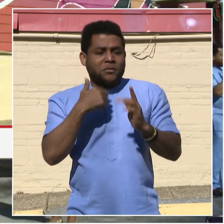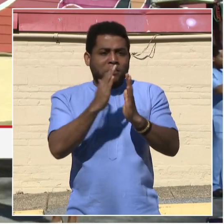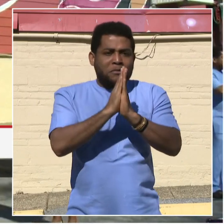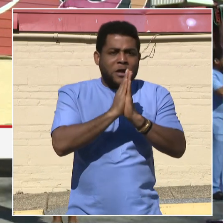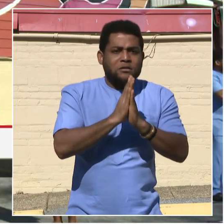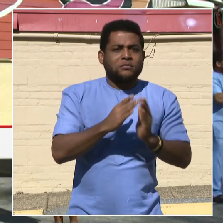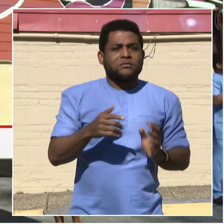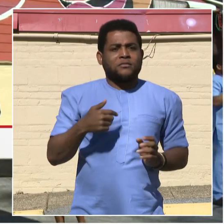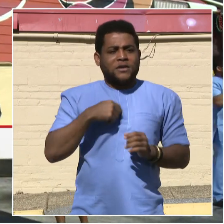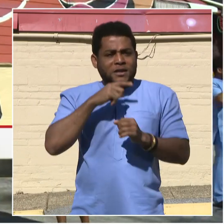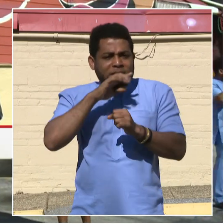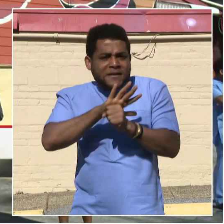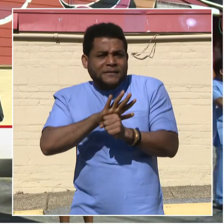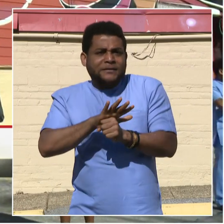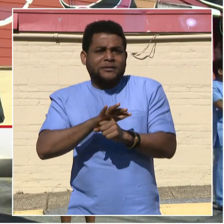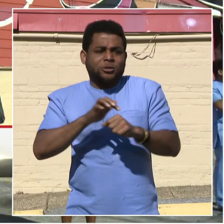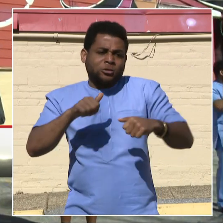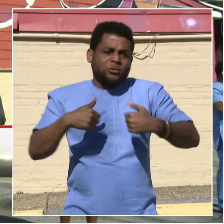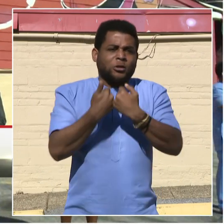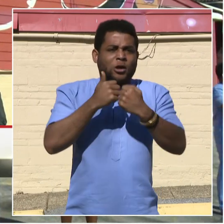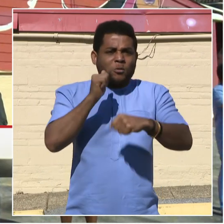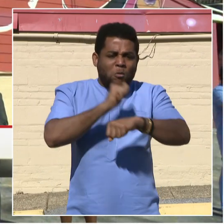challenging work, I grew.